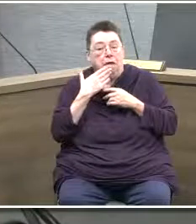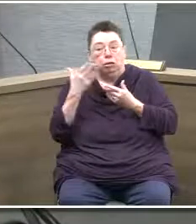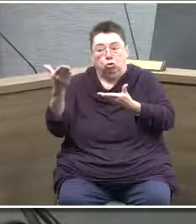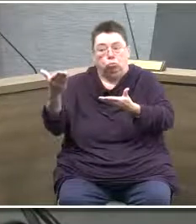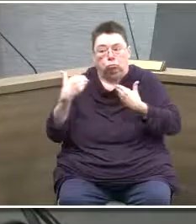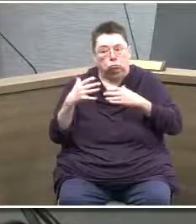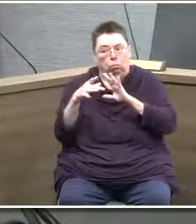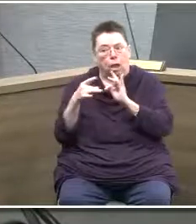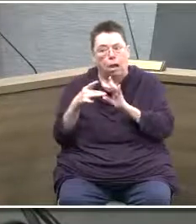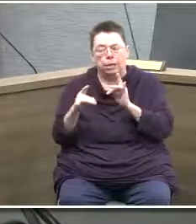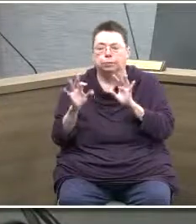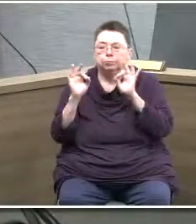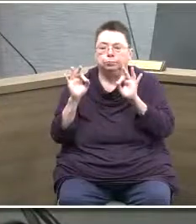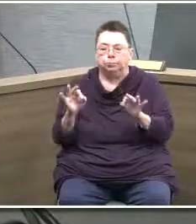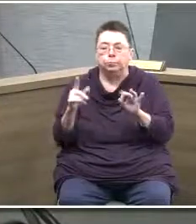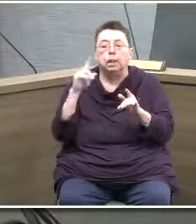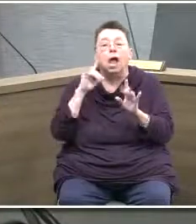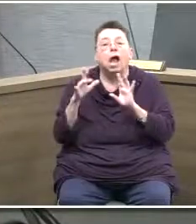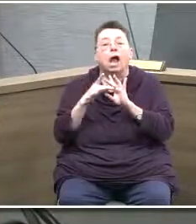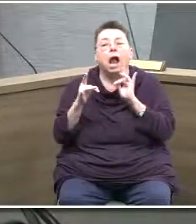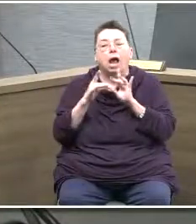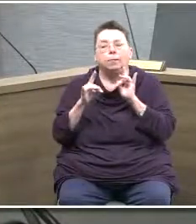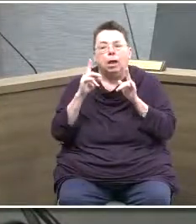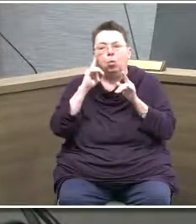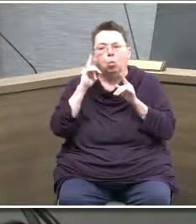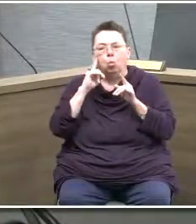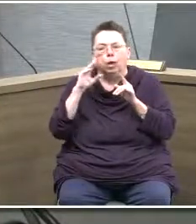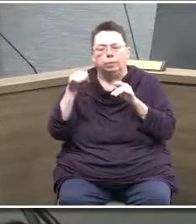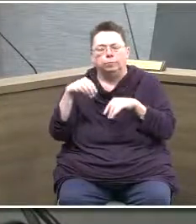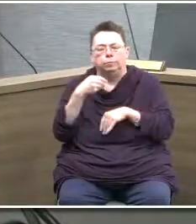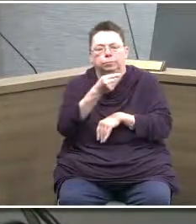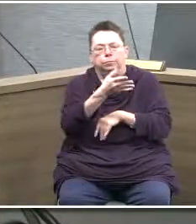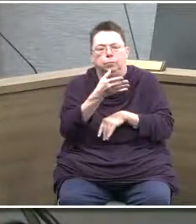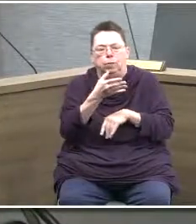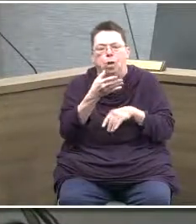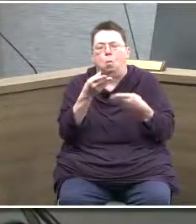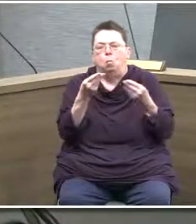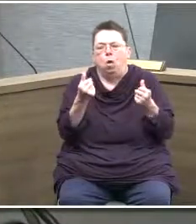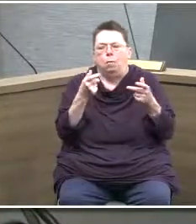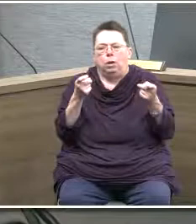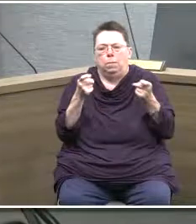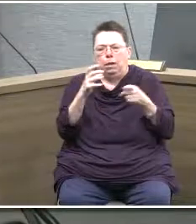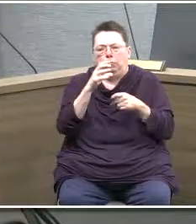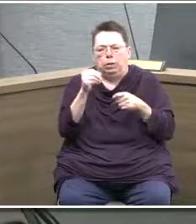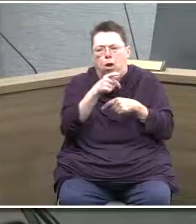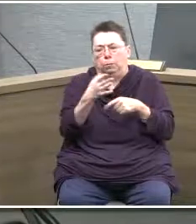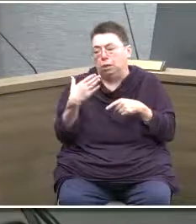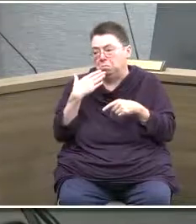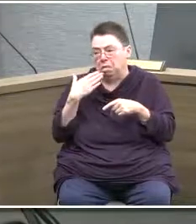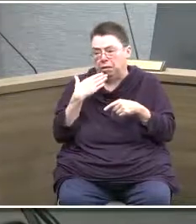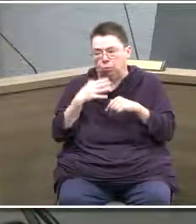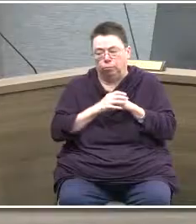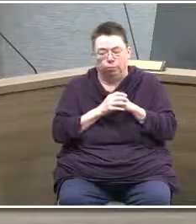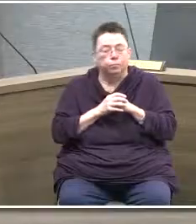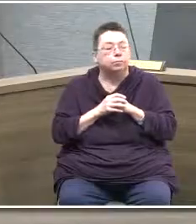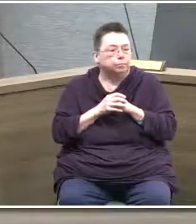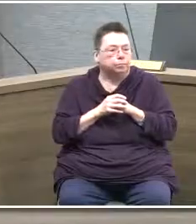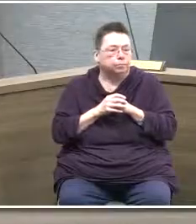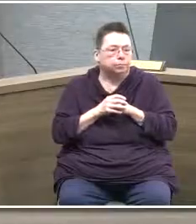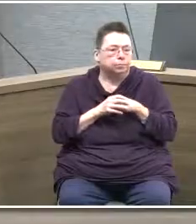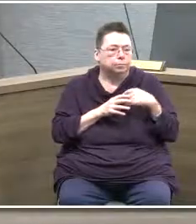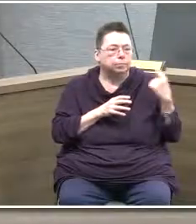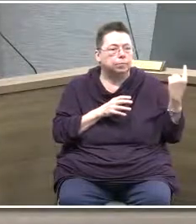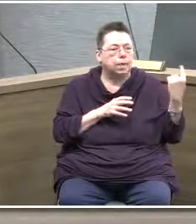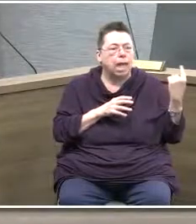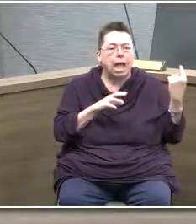the comment. This comment will be directed to our property management firm. Thank you. Thanks. As